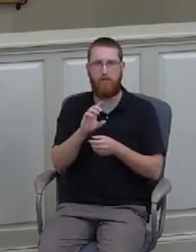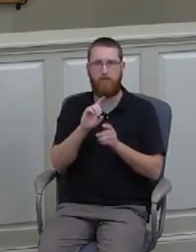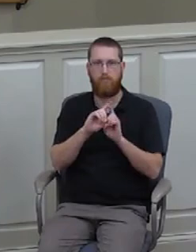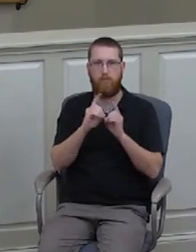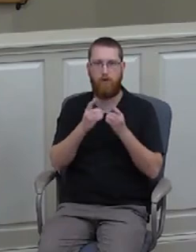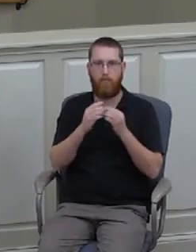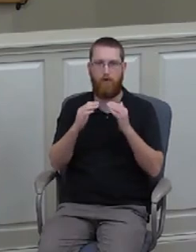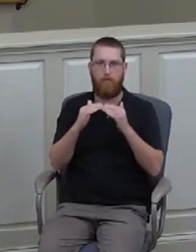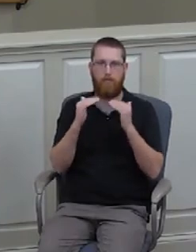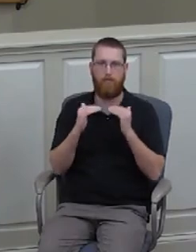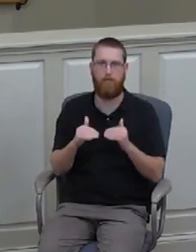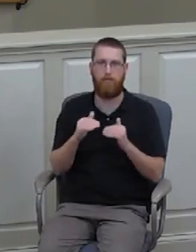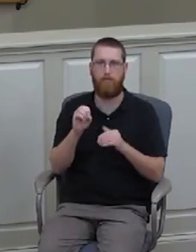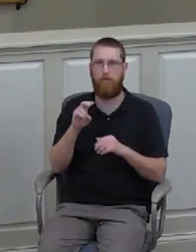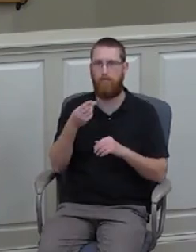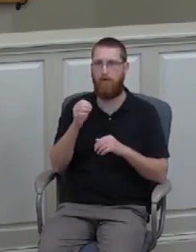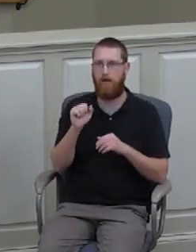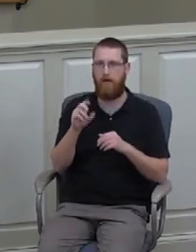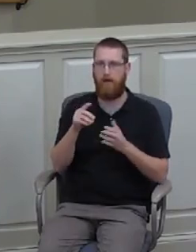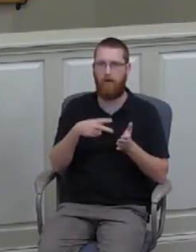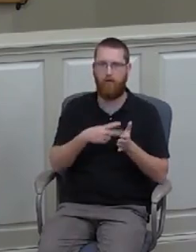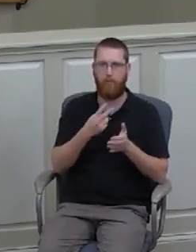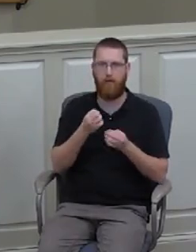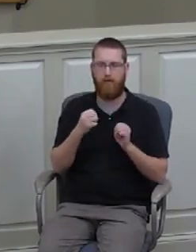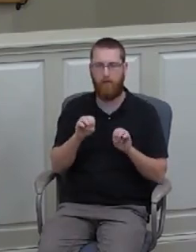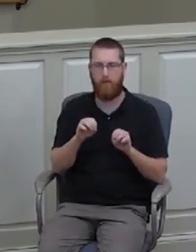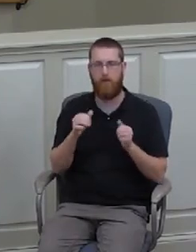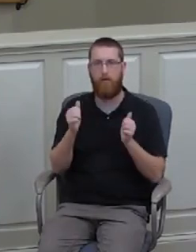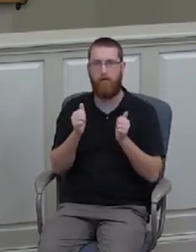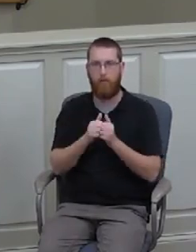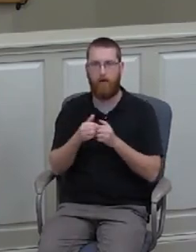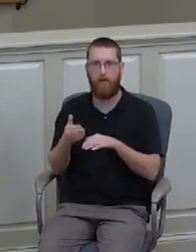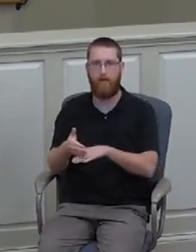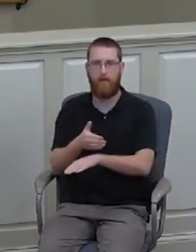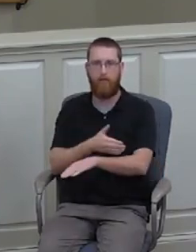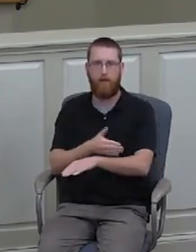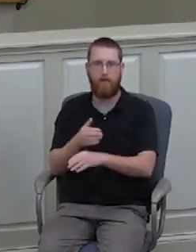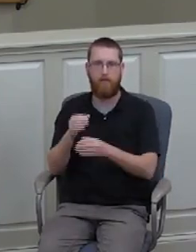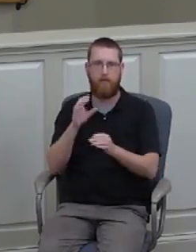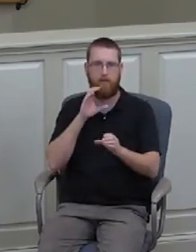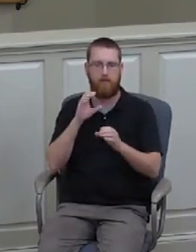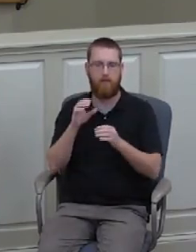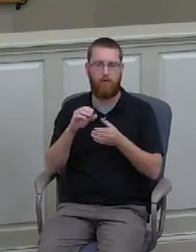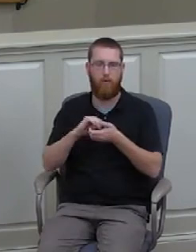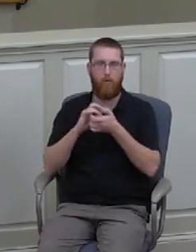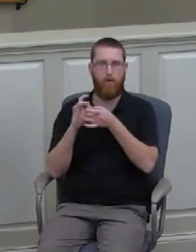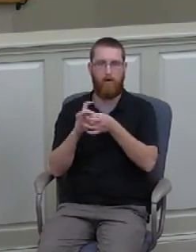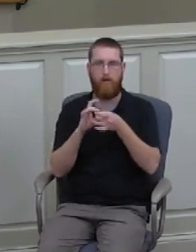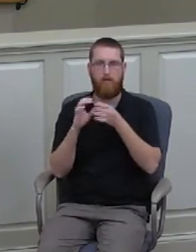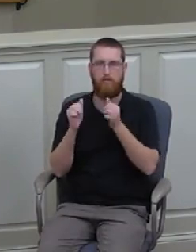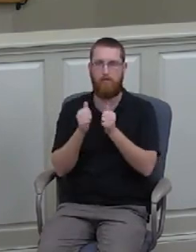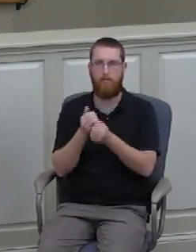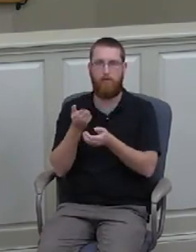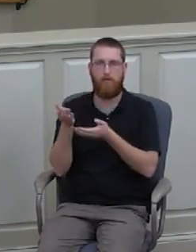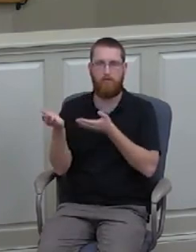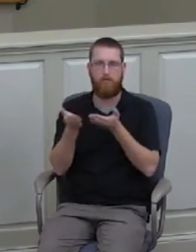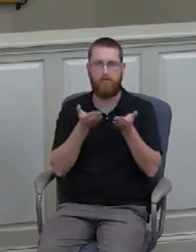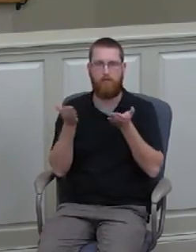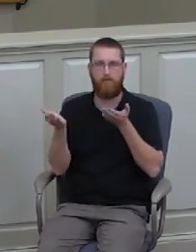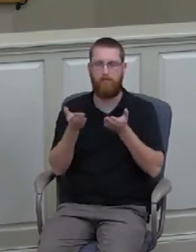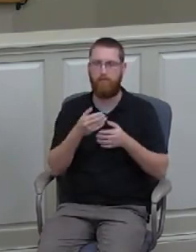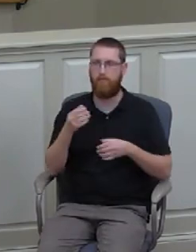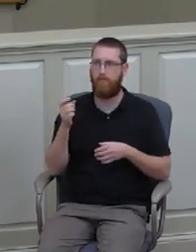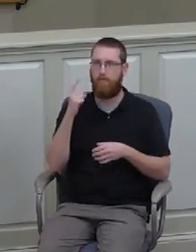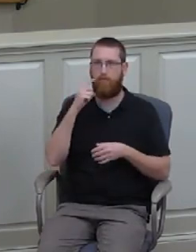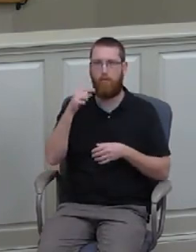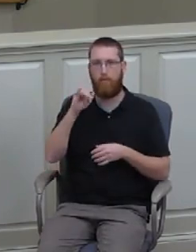eliminates duplication of effort, and with increases coordination of service delivery to the public by merging resources and